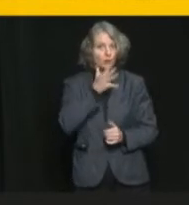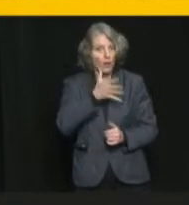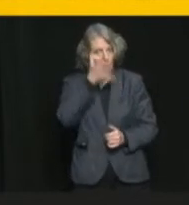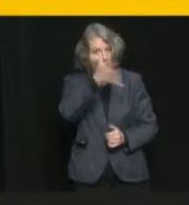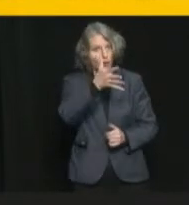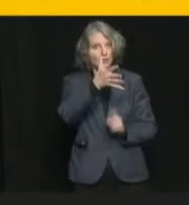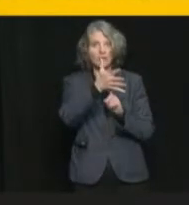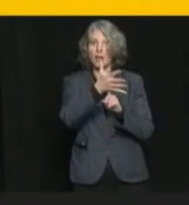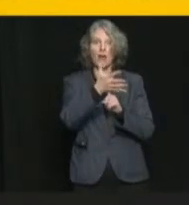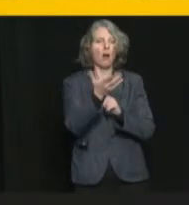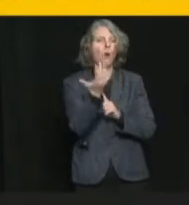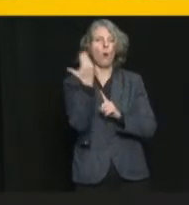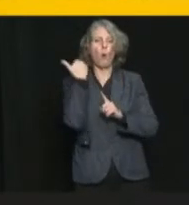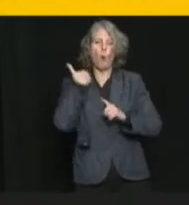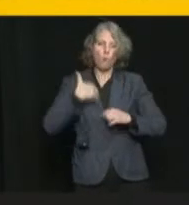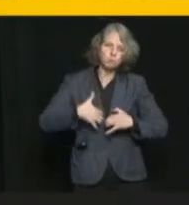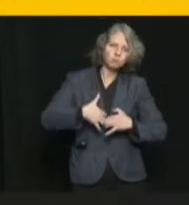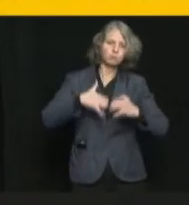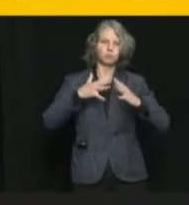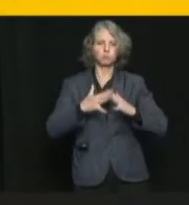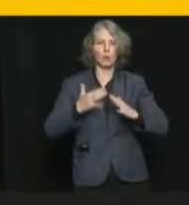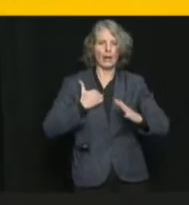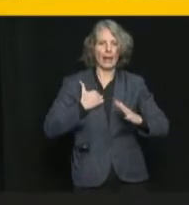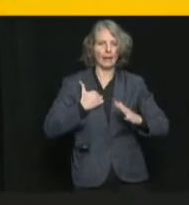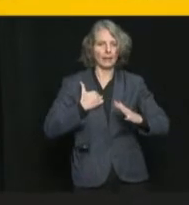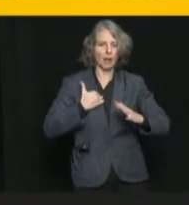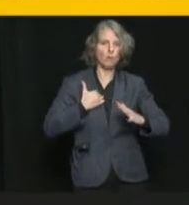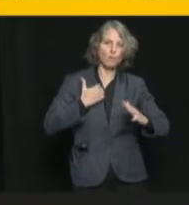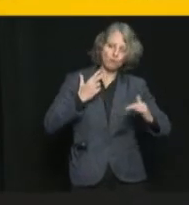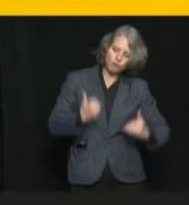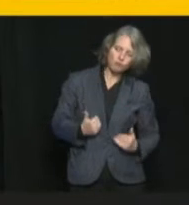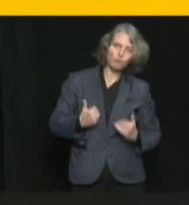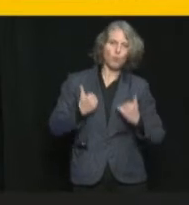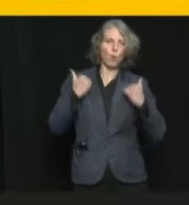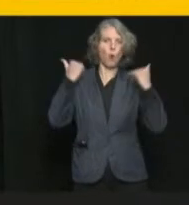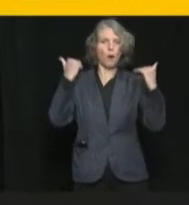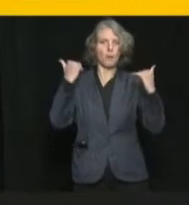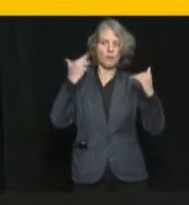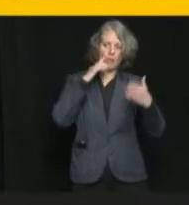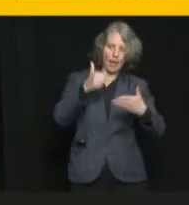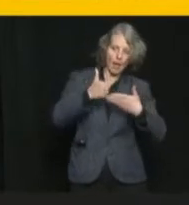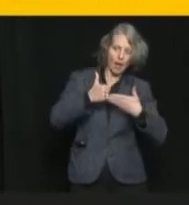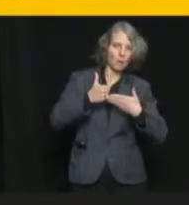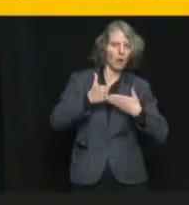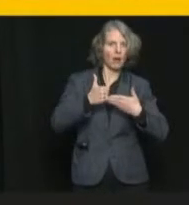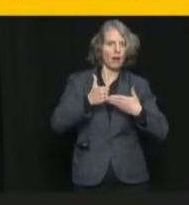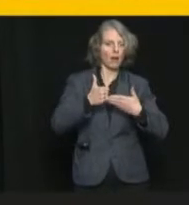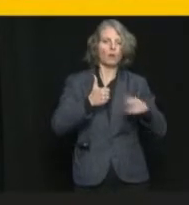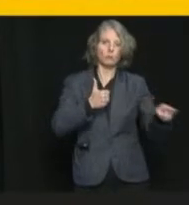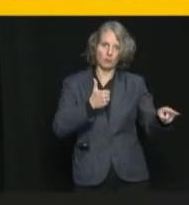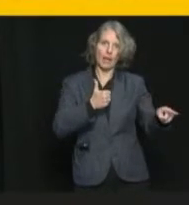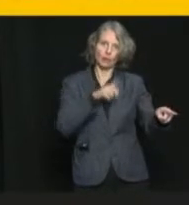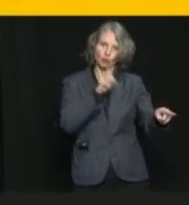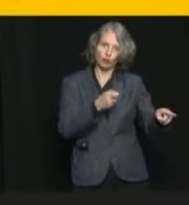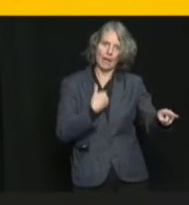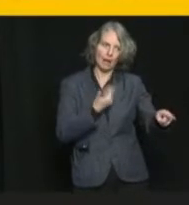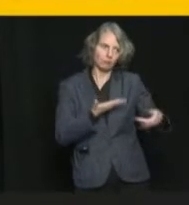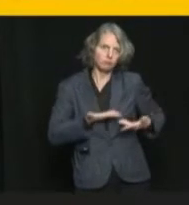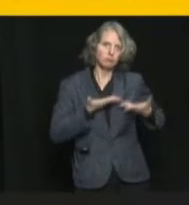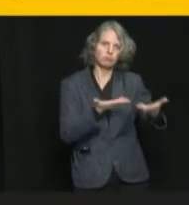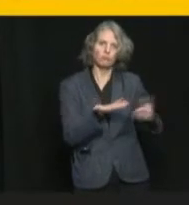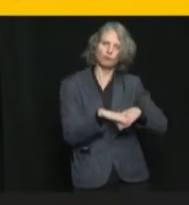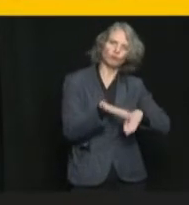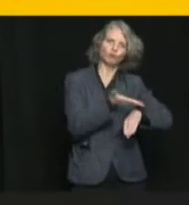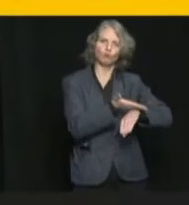this country. They raised us, and they deserve so much better. And it is vital that we continue to